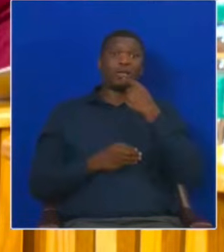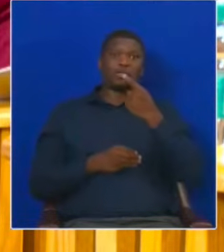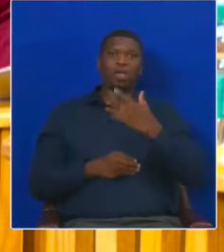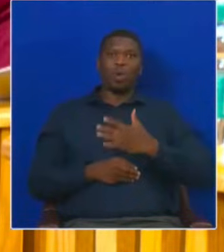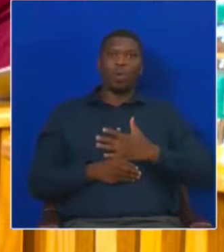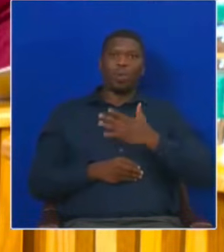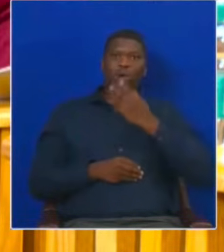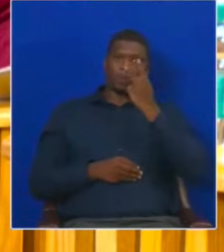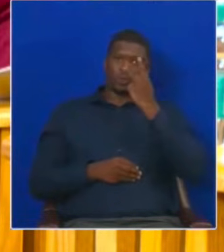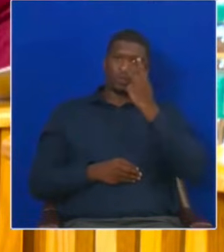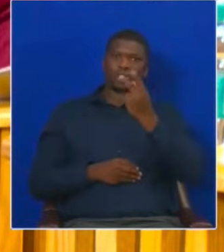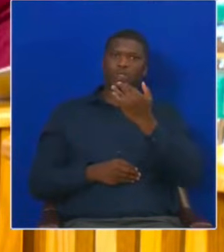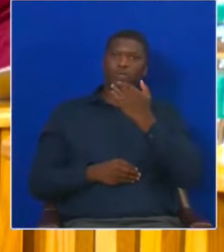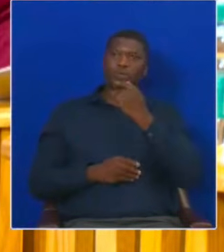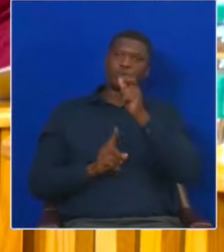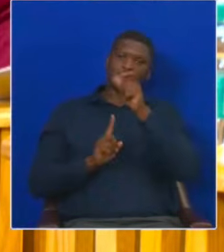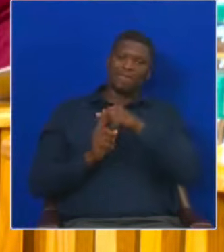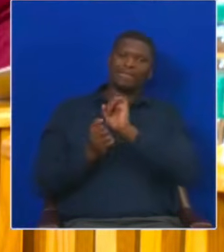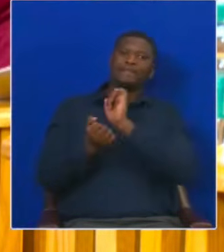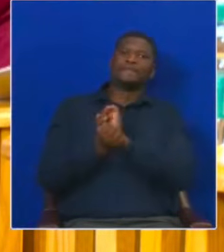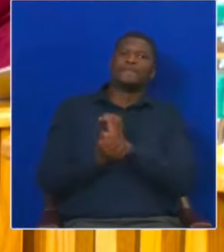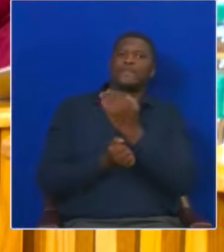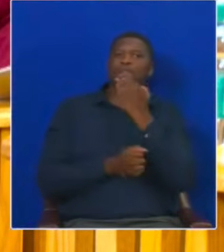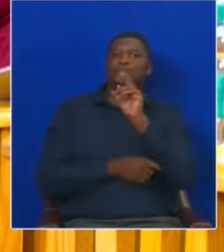incarcerated person who is Mr. Katiso Molefe.